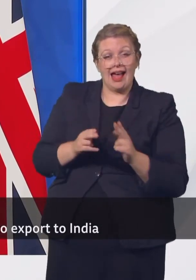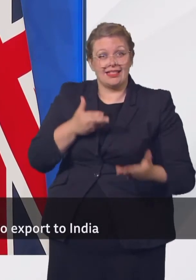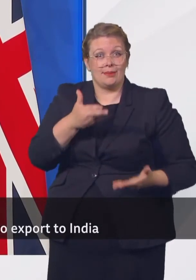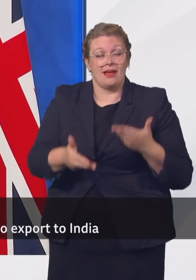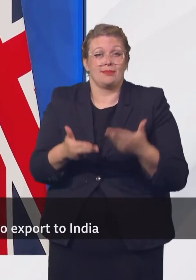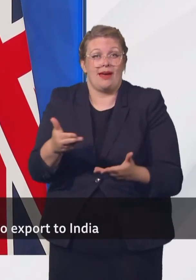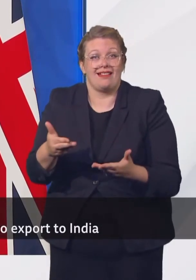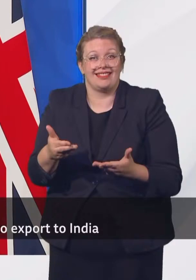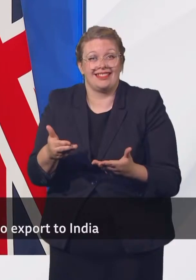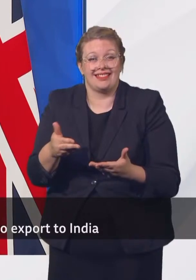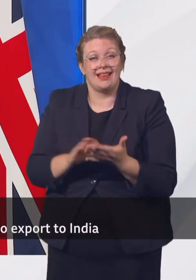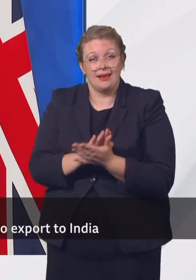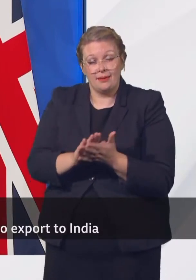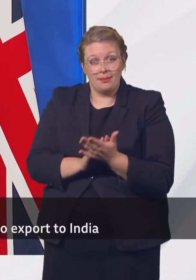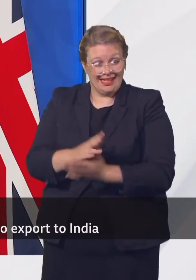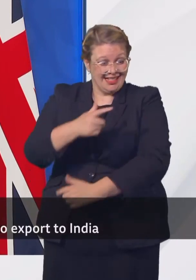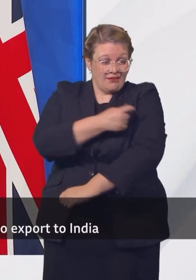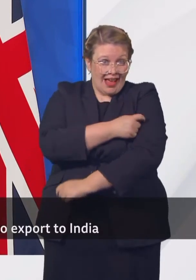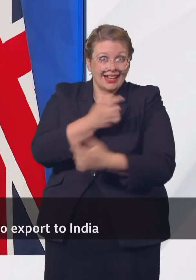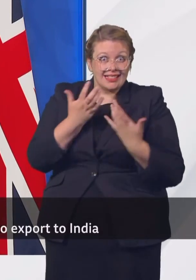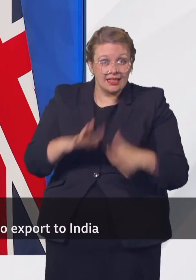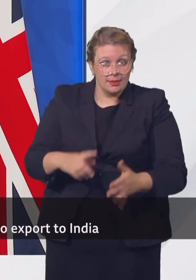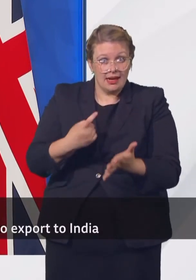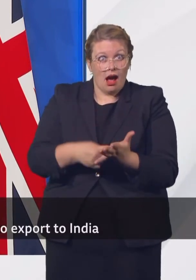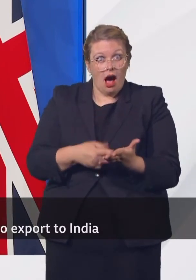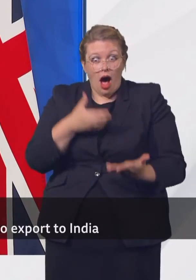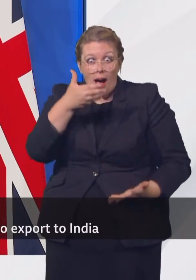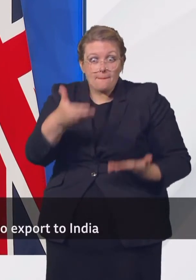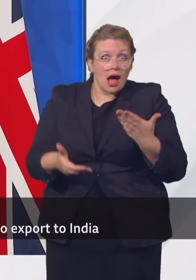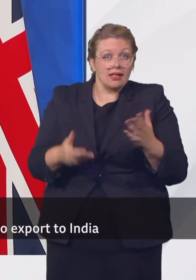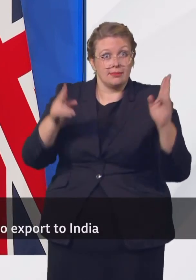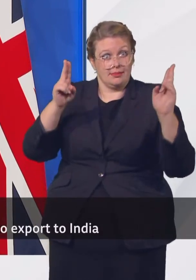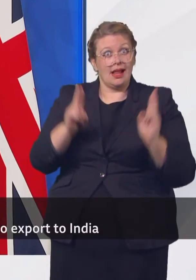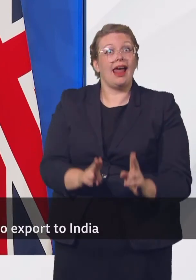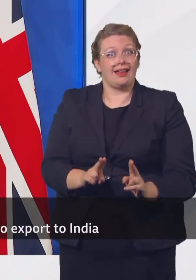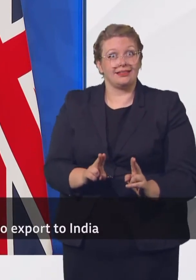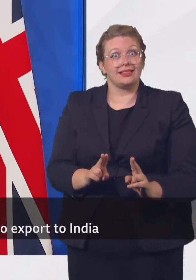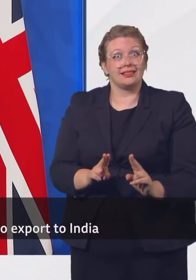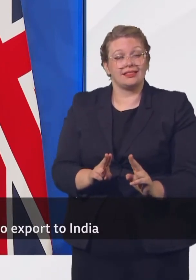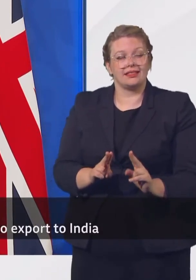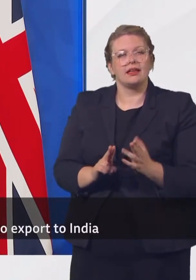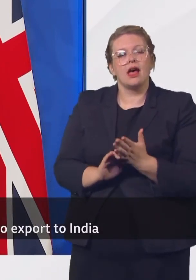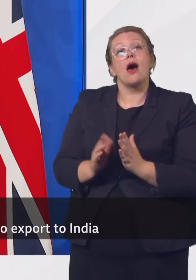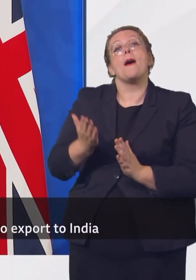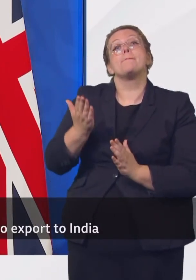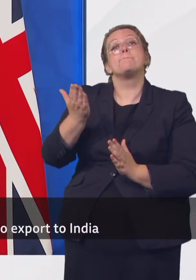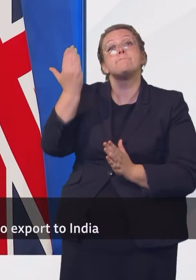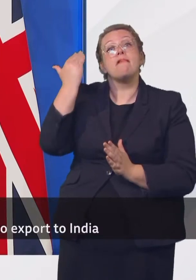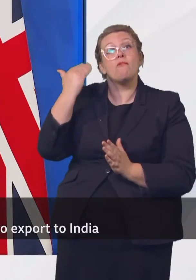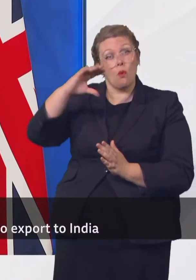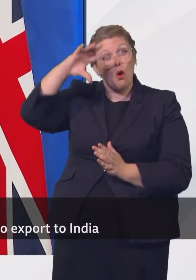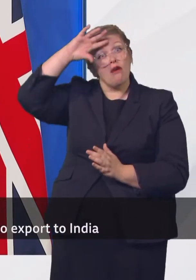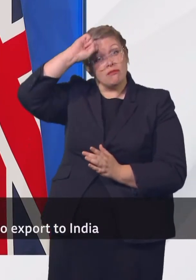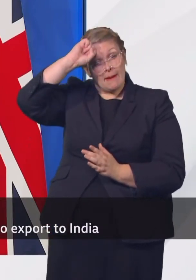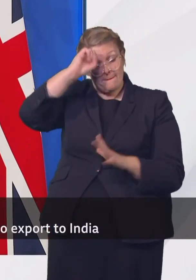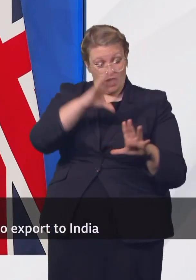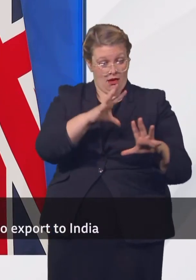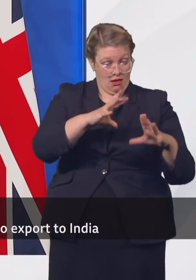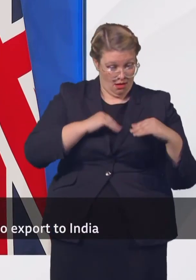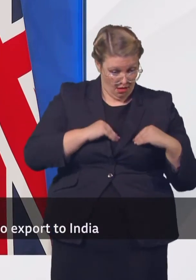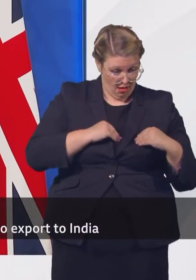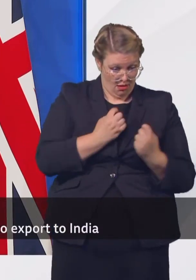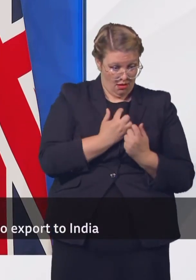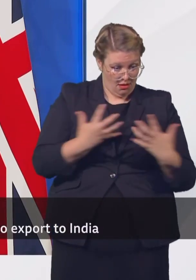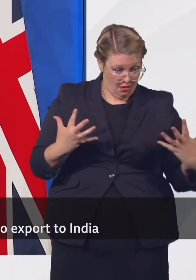link. So we no longer look at cases as an inevitable precursor to future hospitalizations